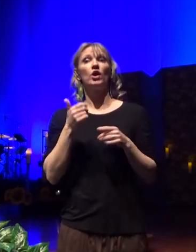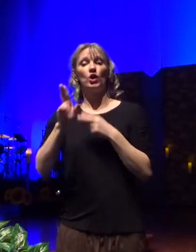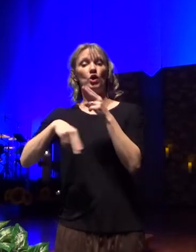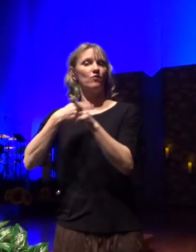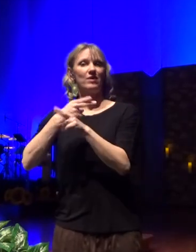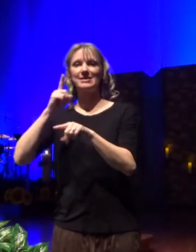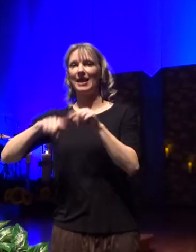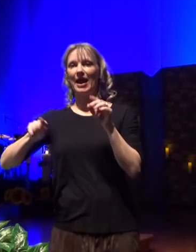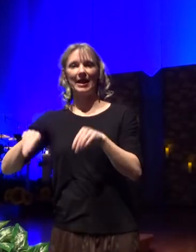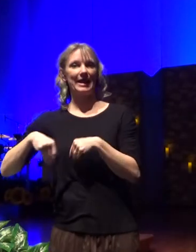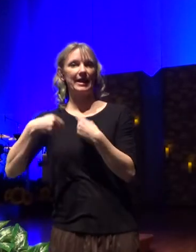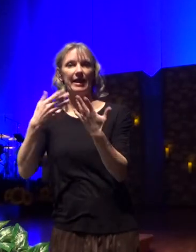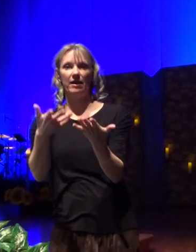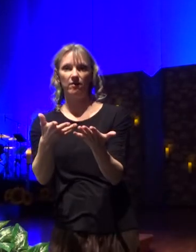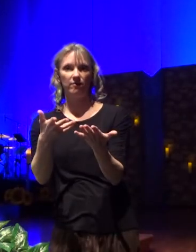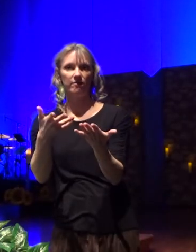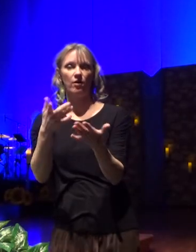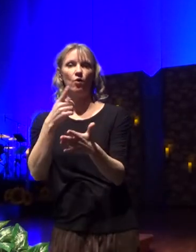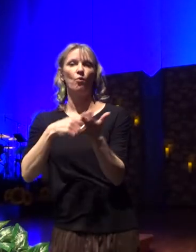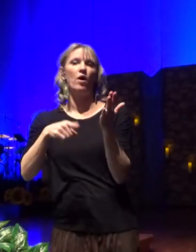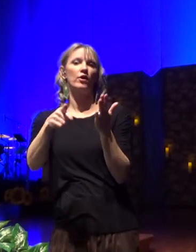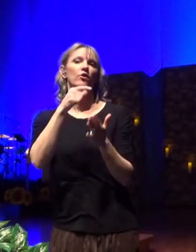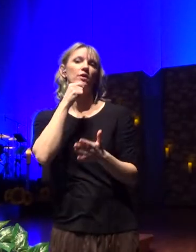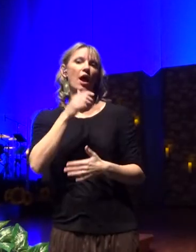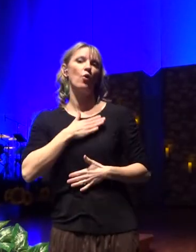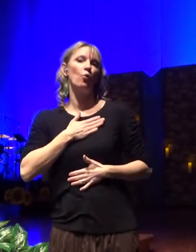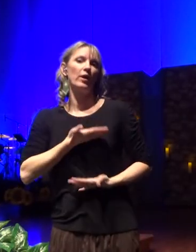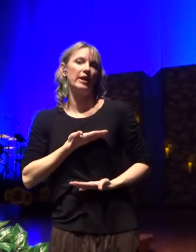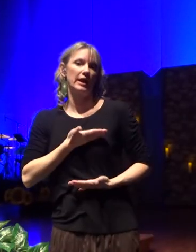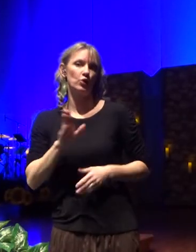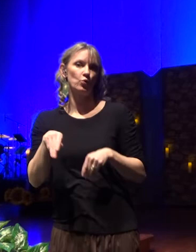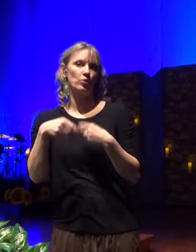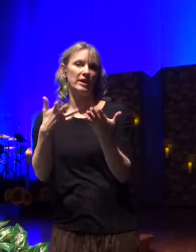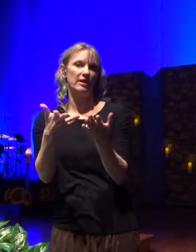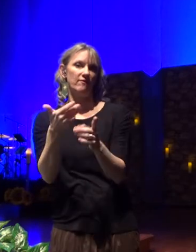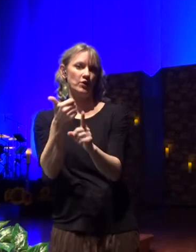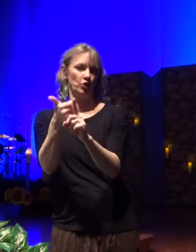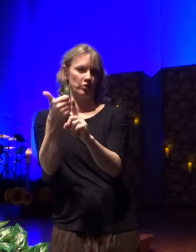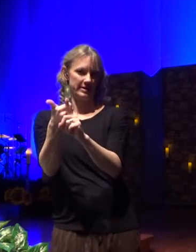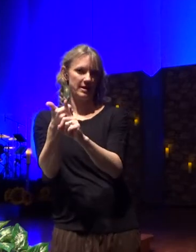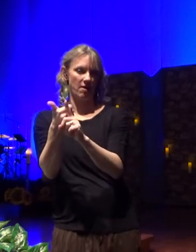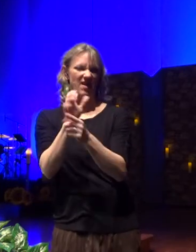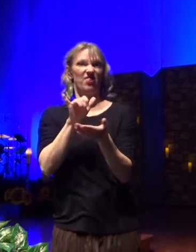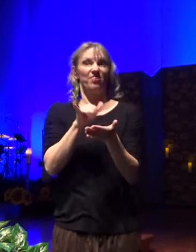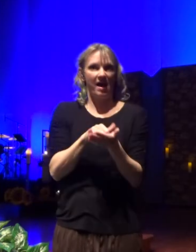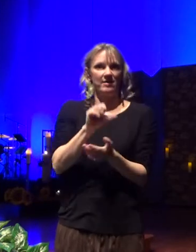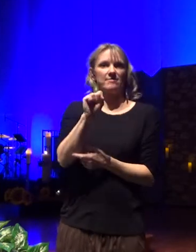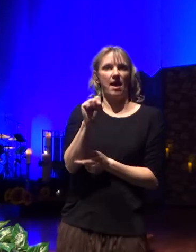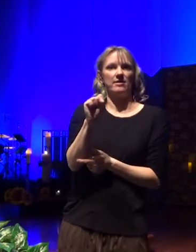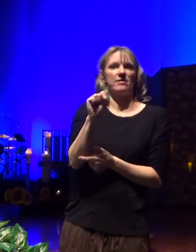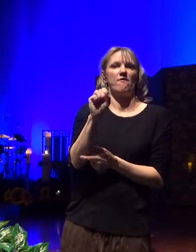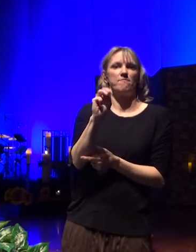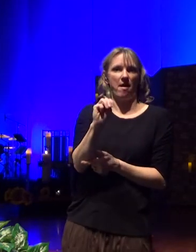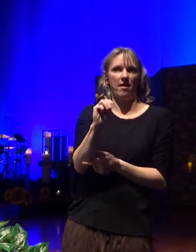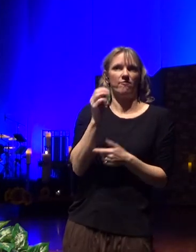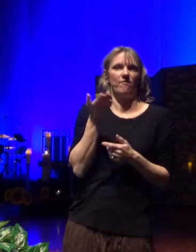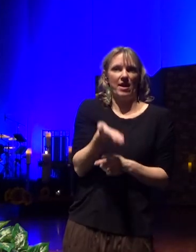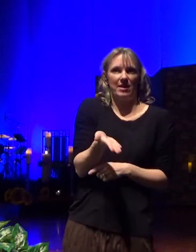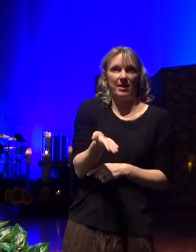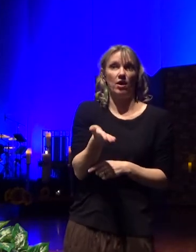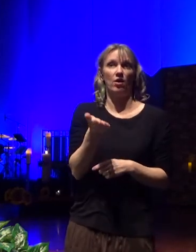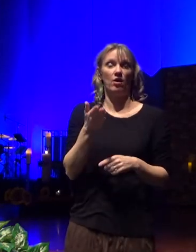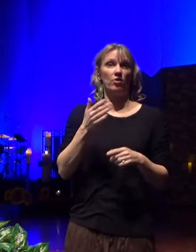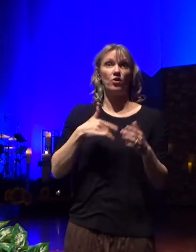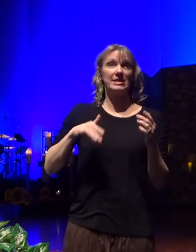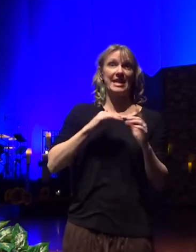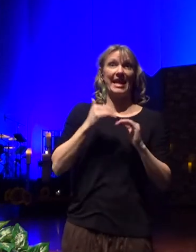universe cannot give you what you are unwilling to give yourself. And that science of mind right there, there's this infinite good